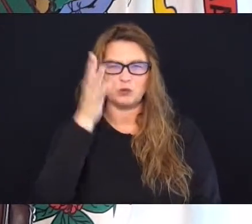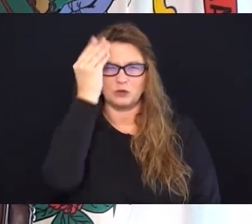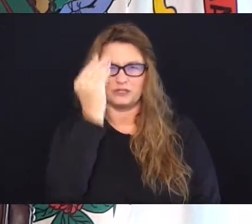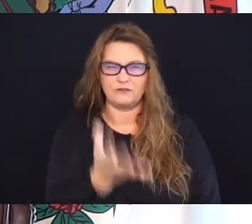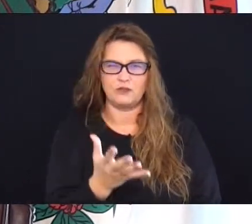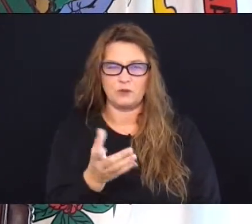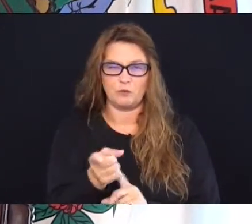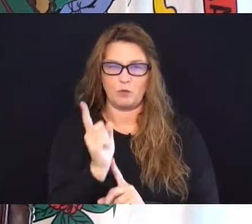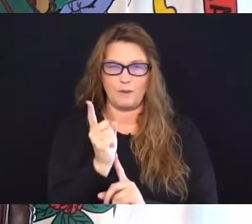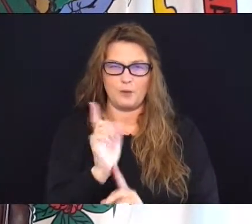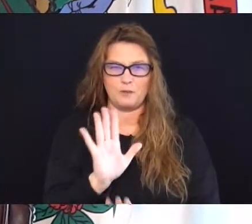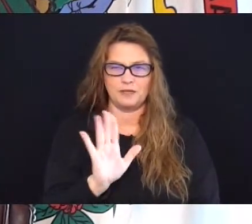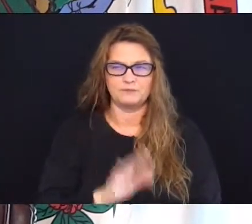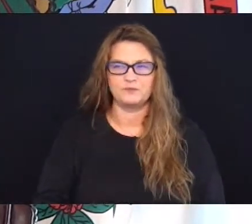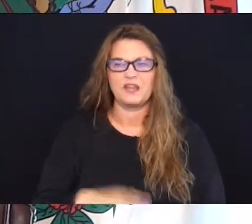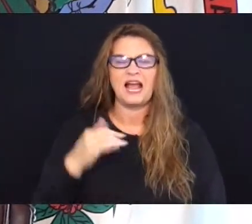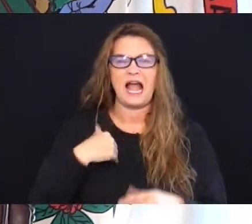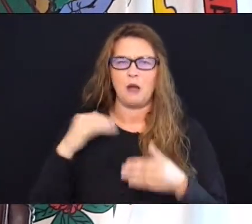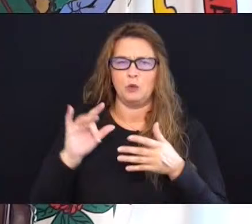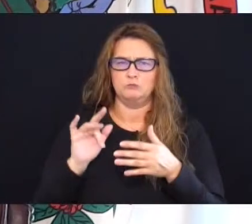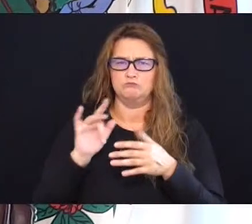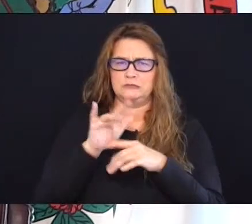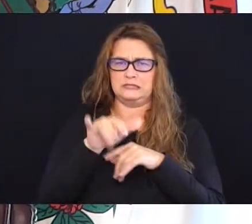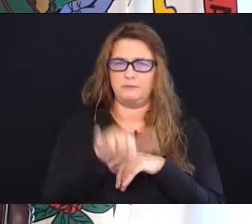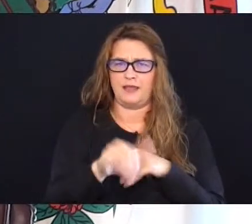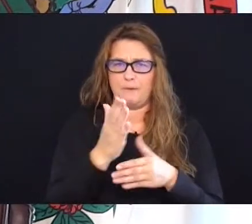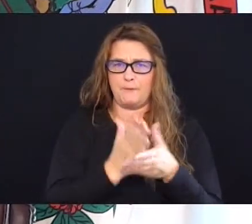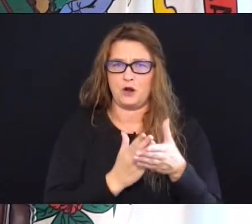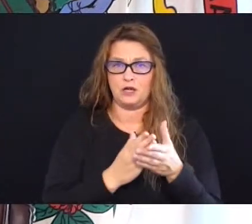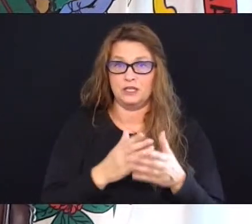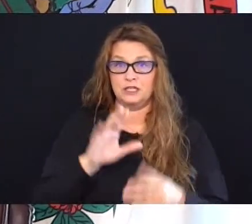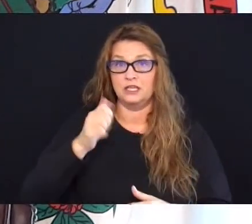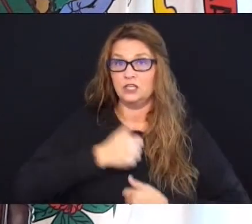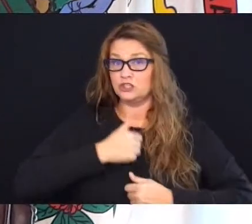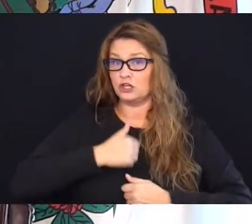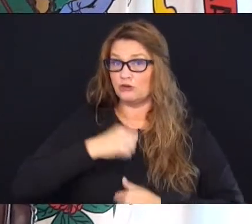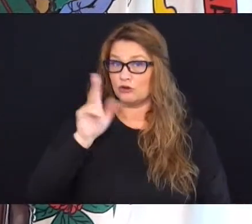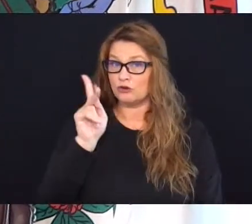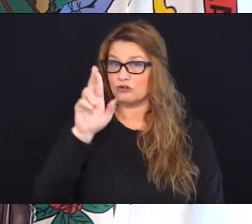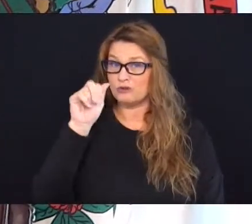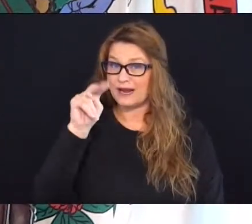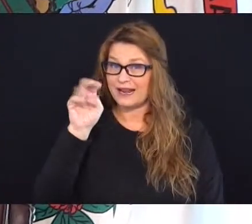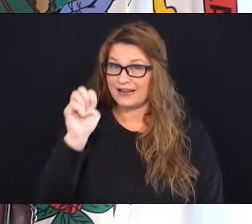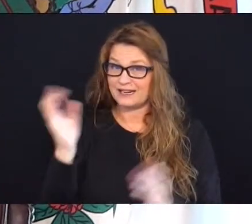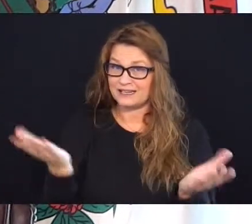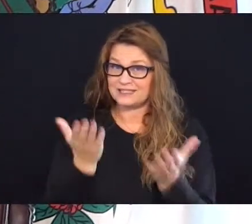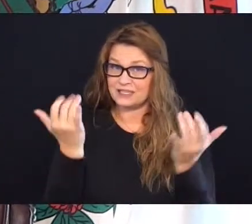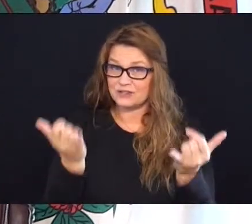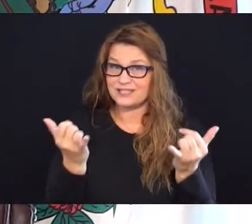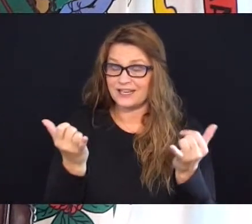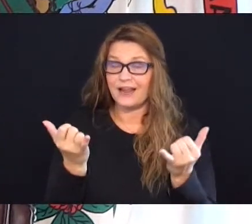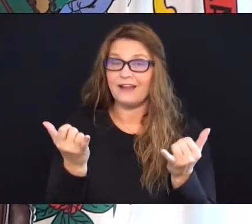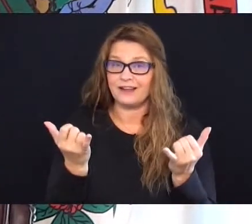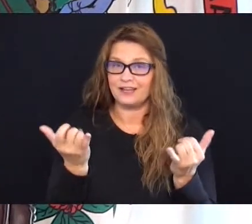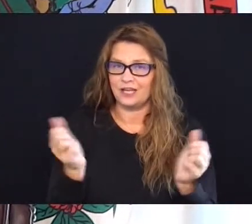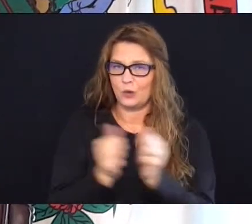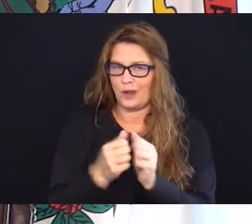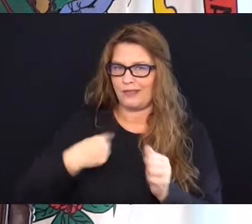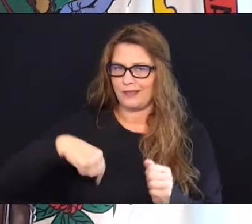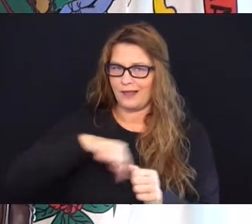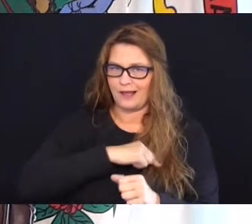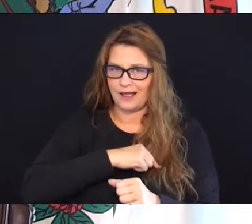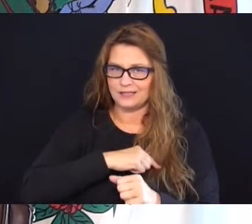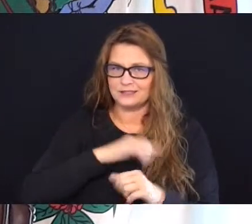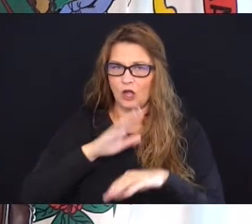in just a moment. Okay, I'm going to go on then. Then I think General Crane is with us, and maybe he could come up. He's with us